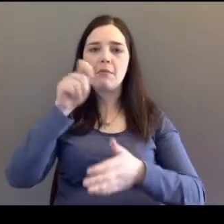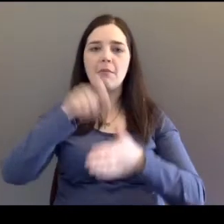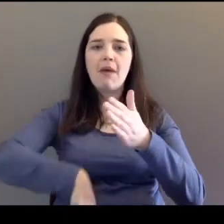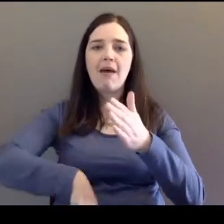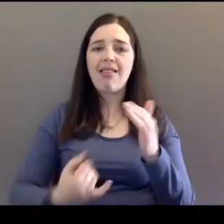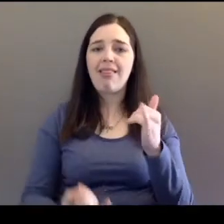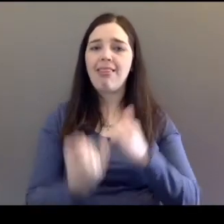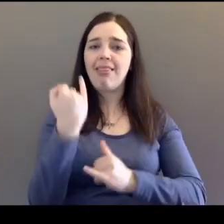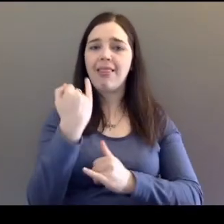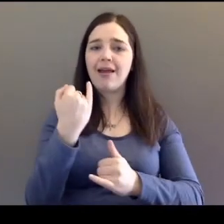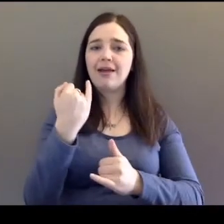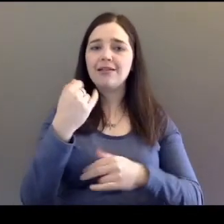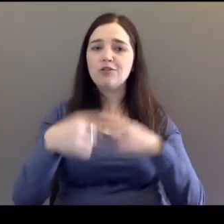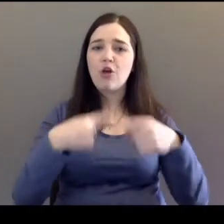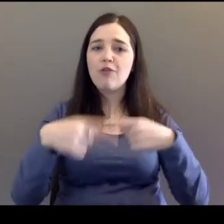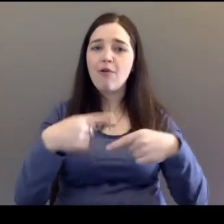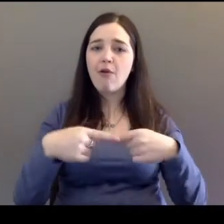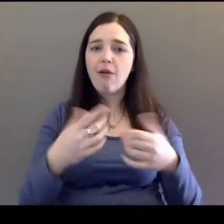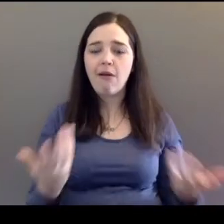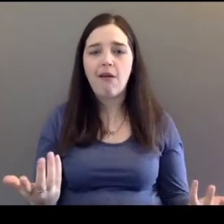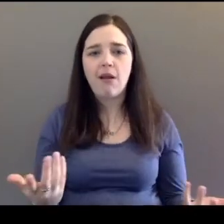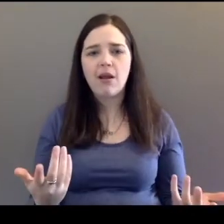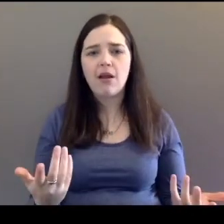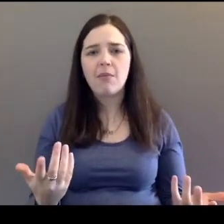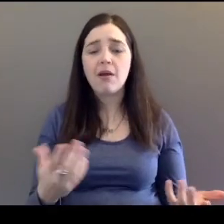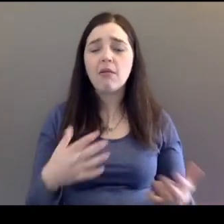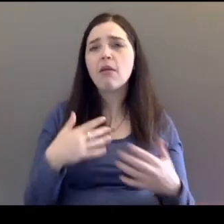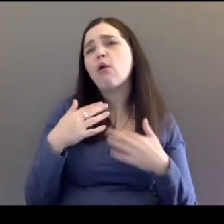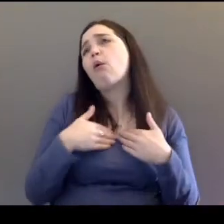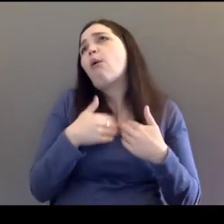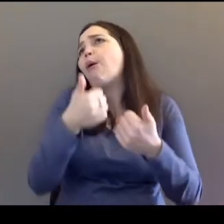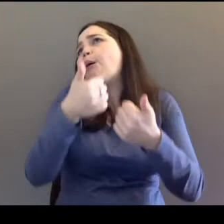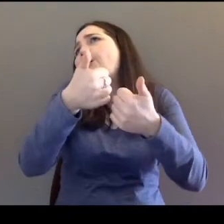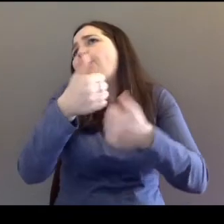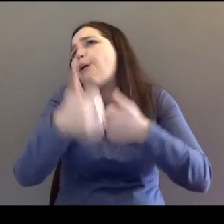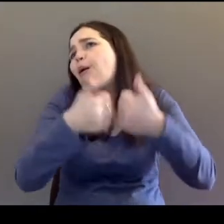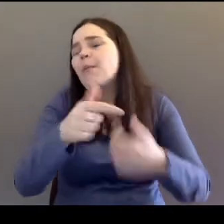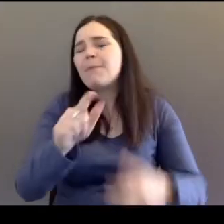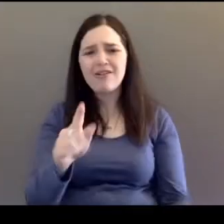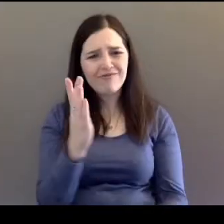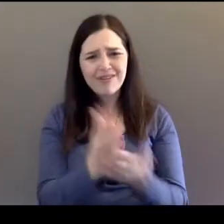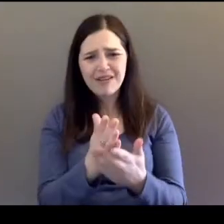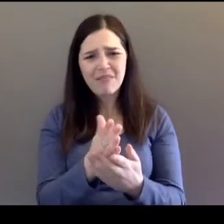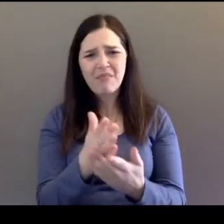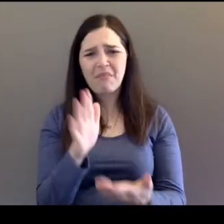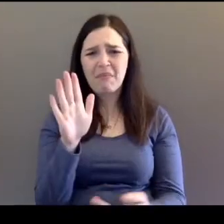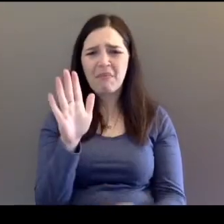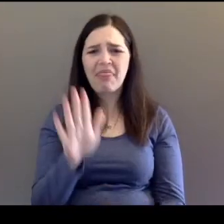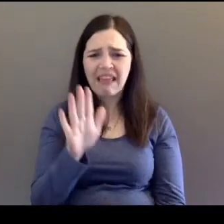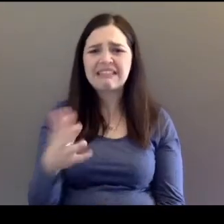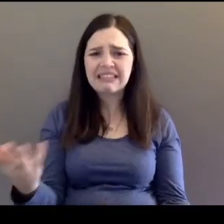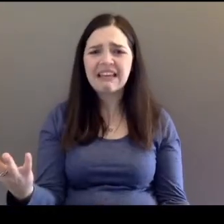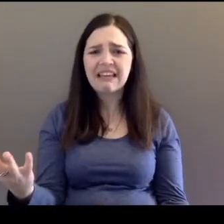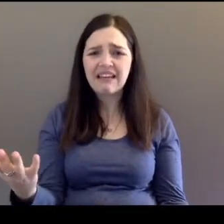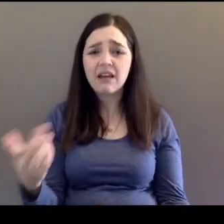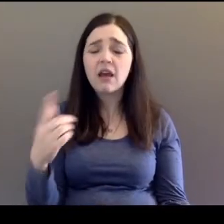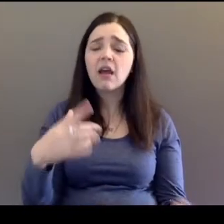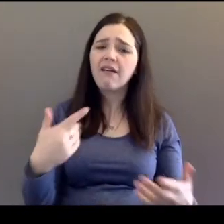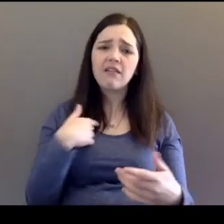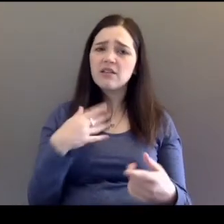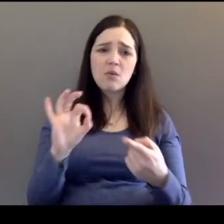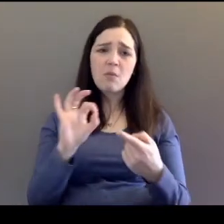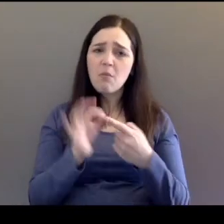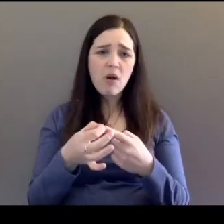That scene is romantic, but it's also pathetic. People doing something that is actually quite pointless. isn't going to make